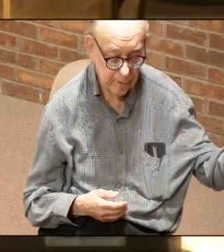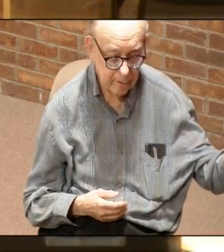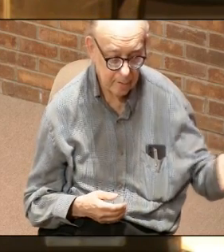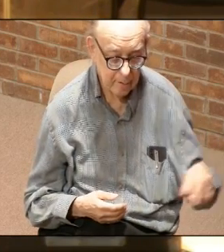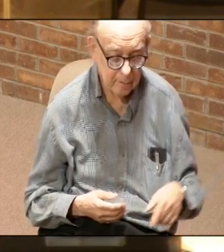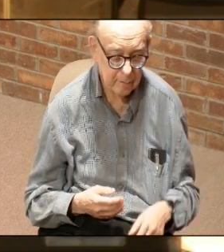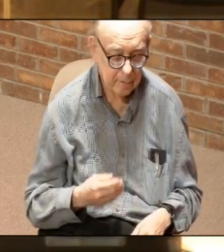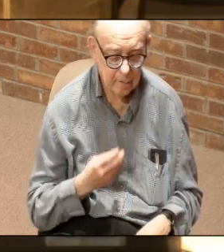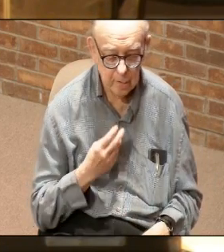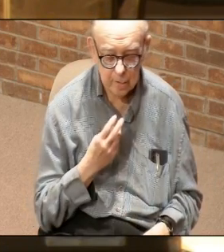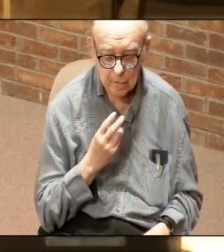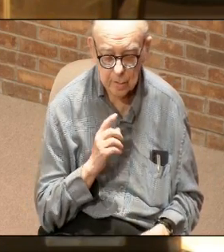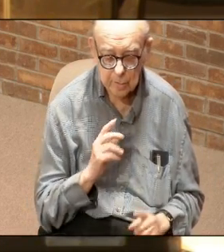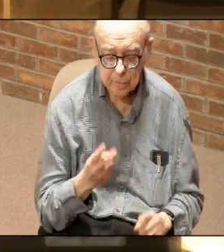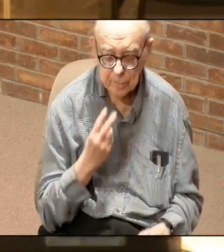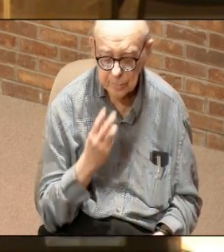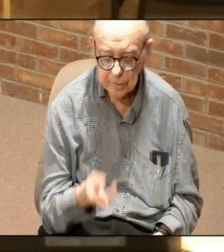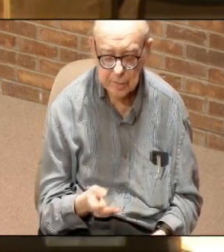Go see him.